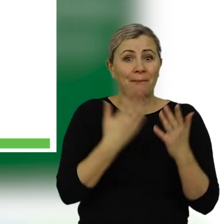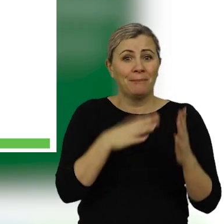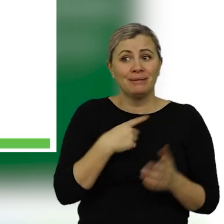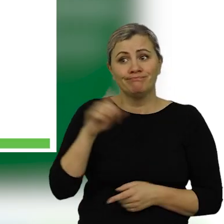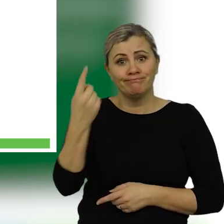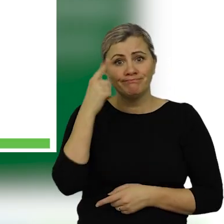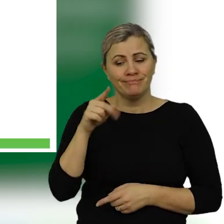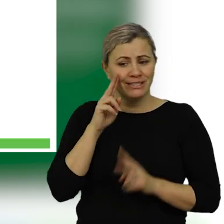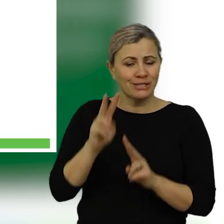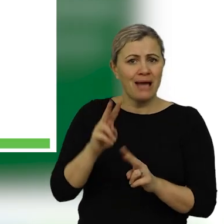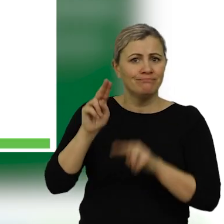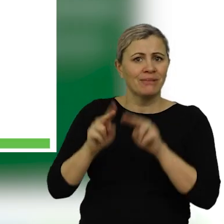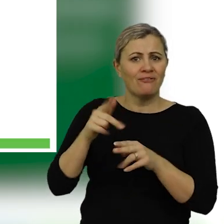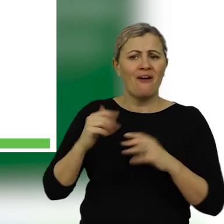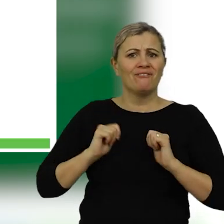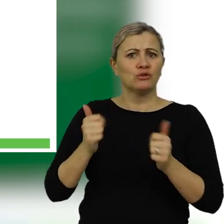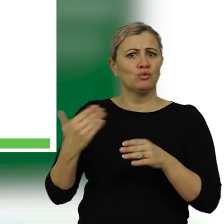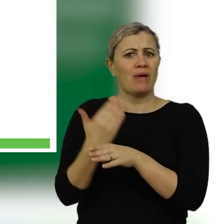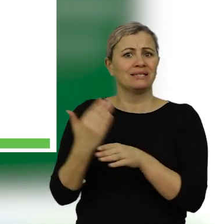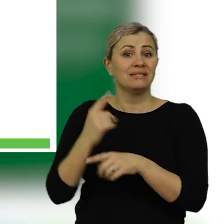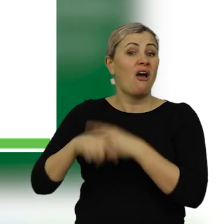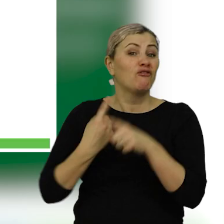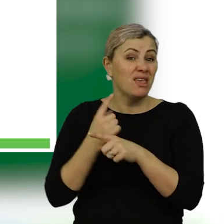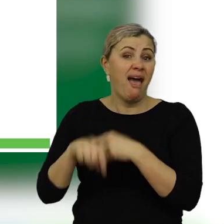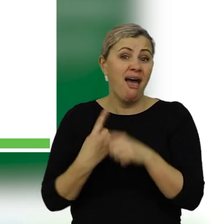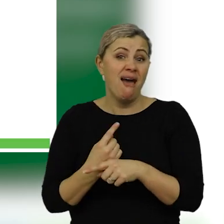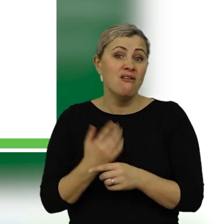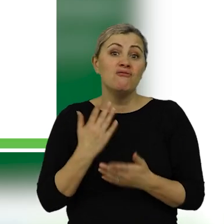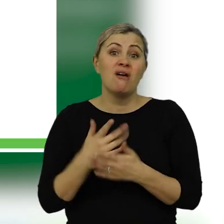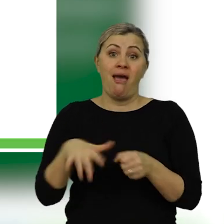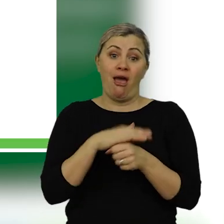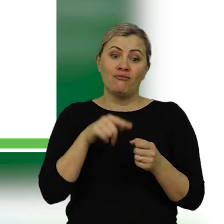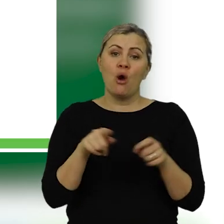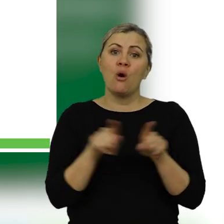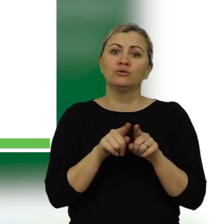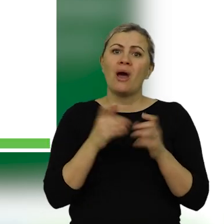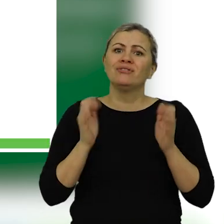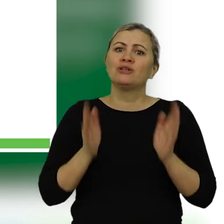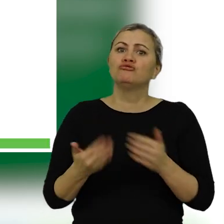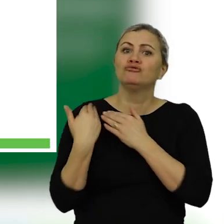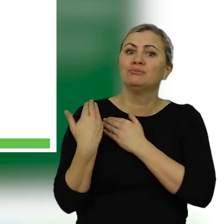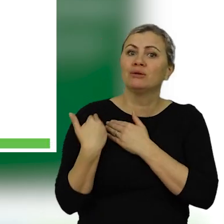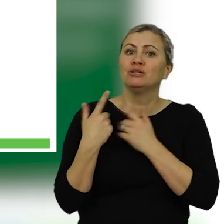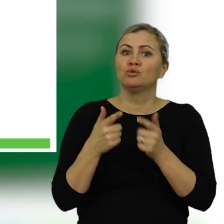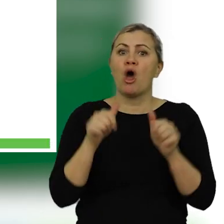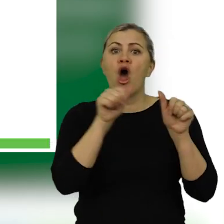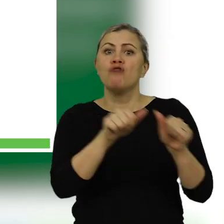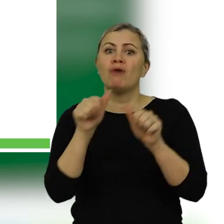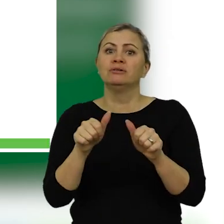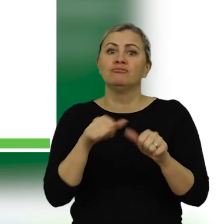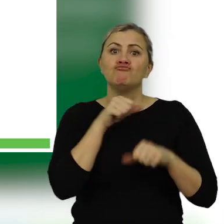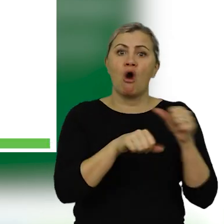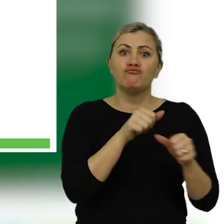to practice work each year. And finally, in this area, we also have a statutory responsibility to accredit programmes of initial